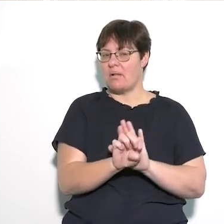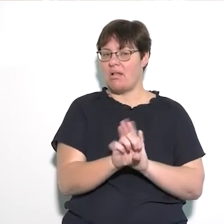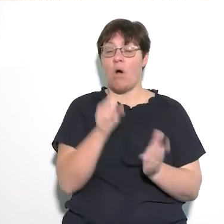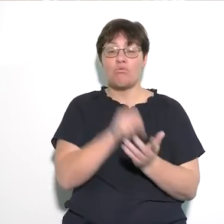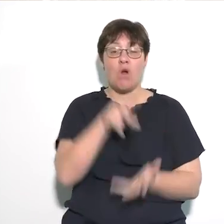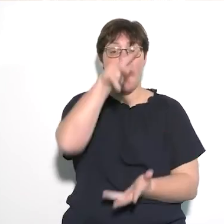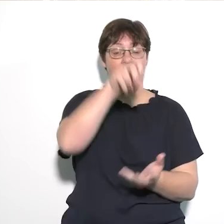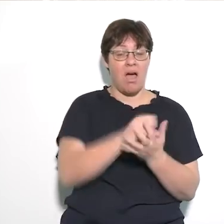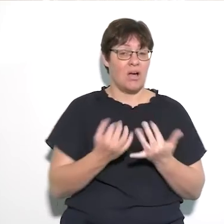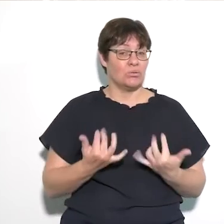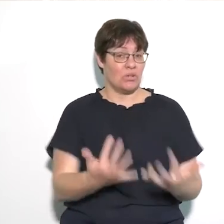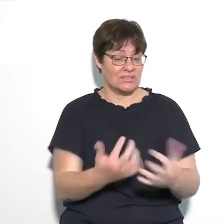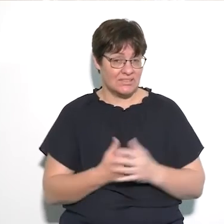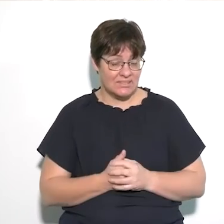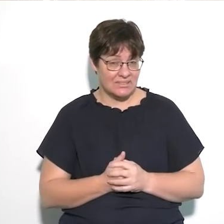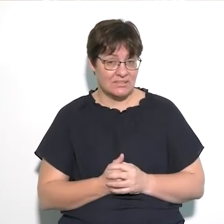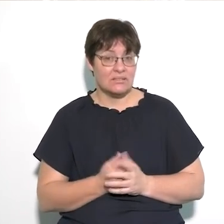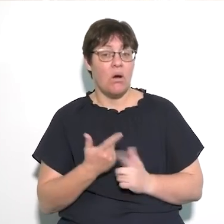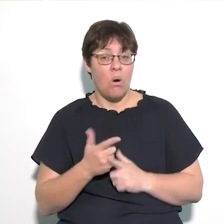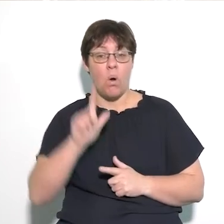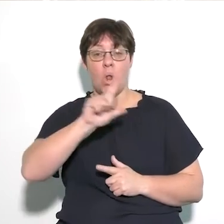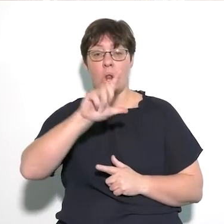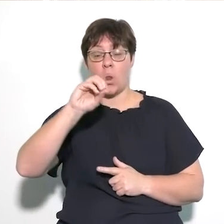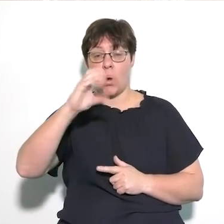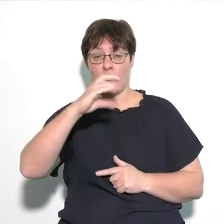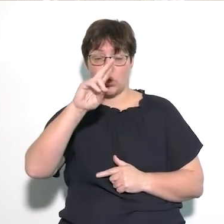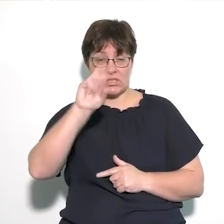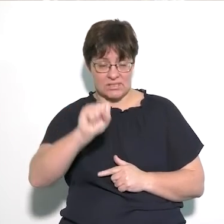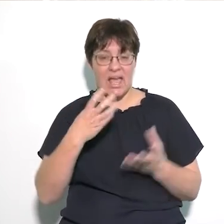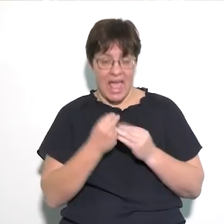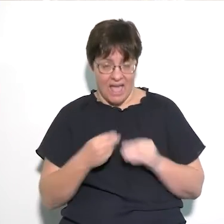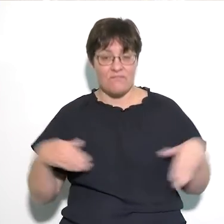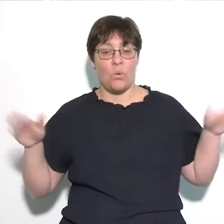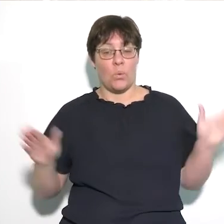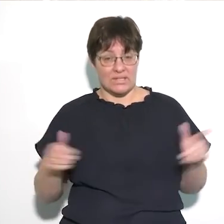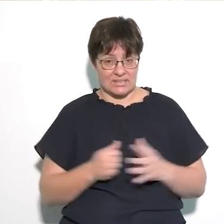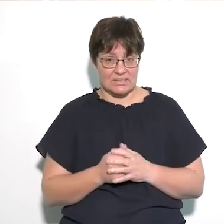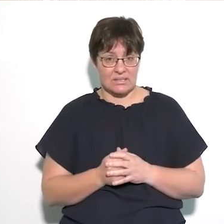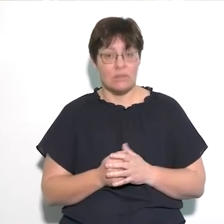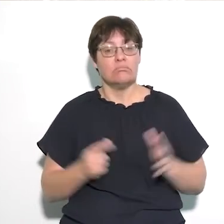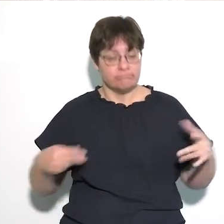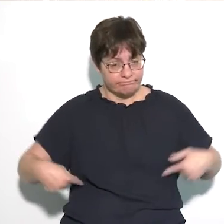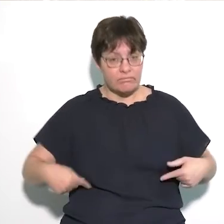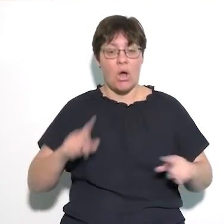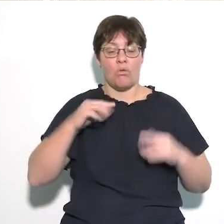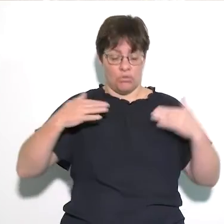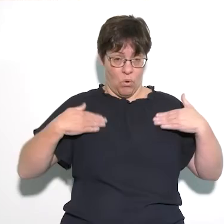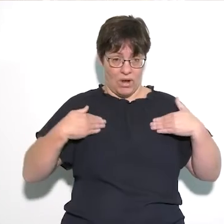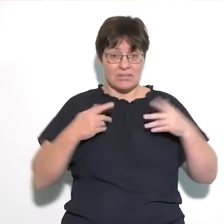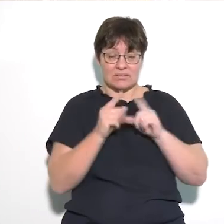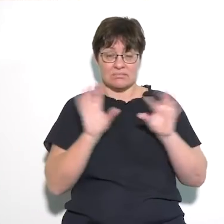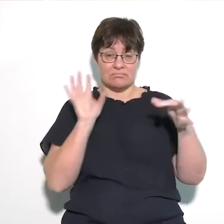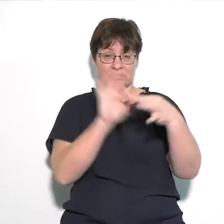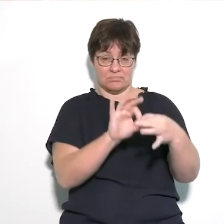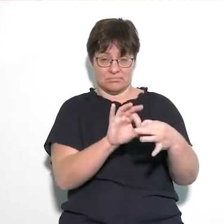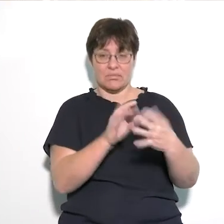example of a grasshopper. Grasshoppers or locusts also have wings. Wings are also joined to the thorax, and